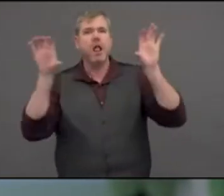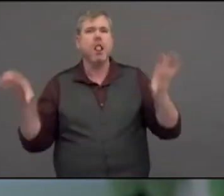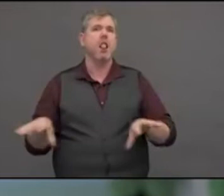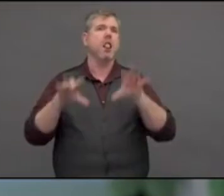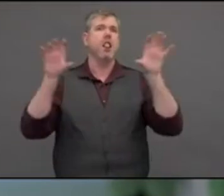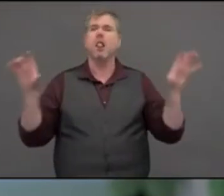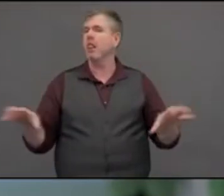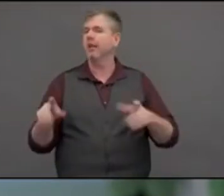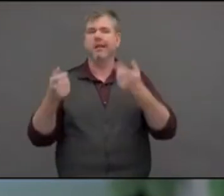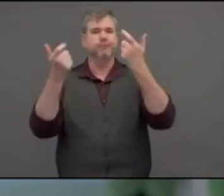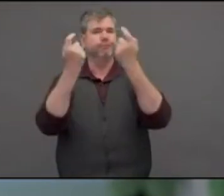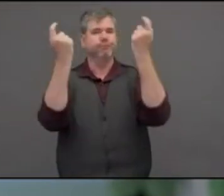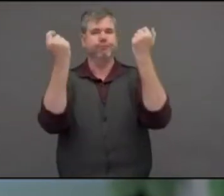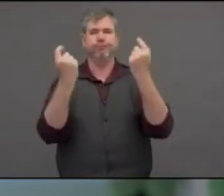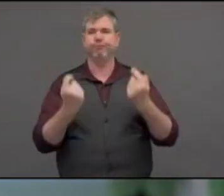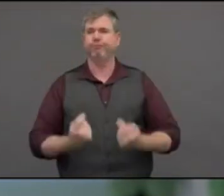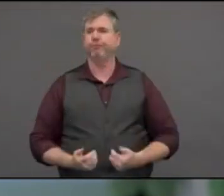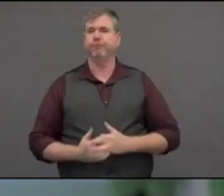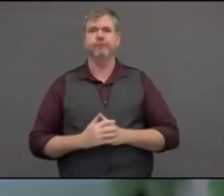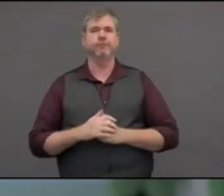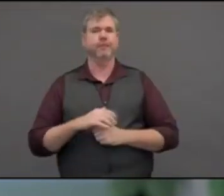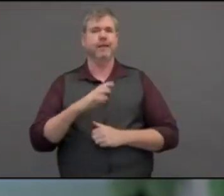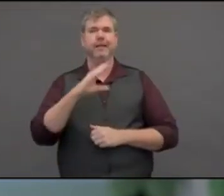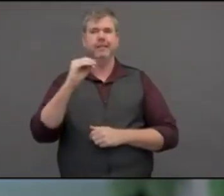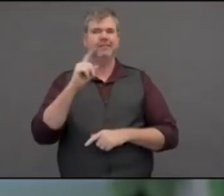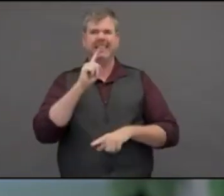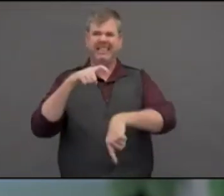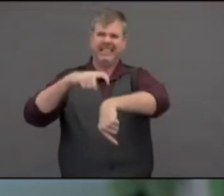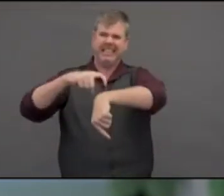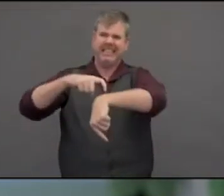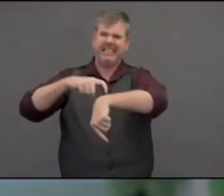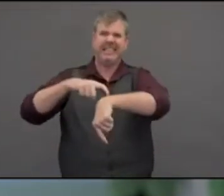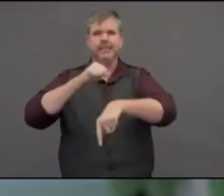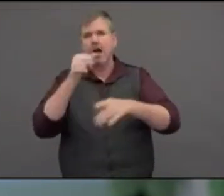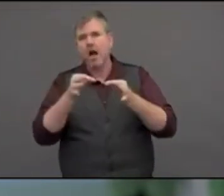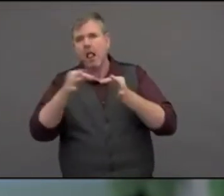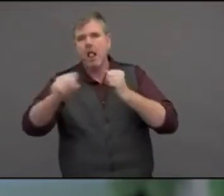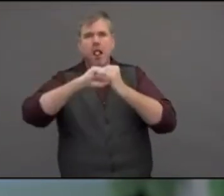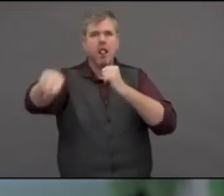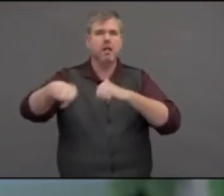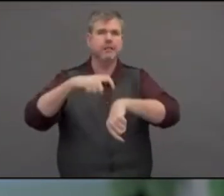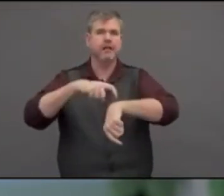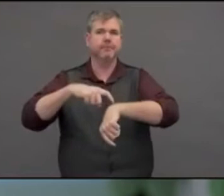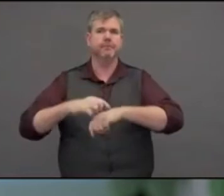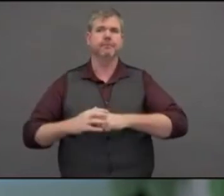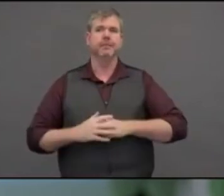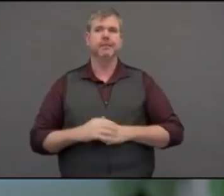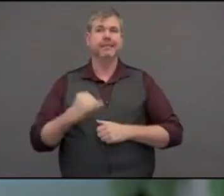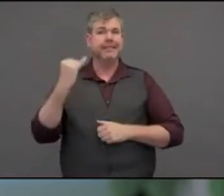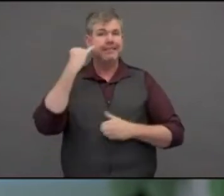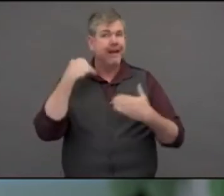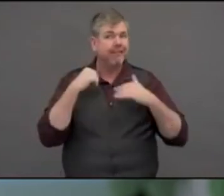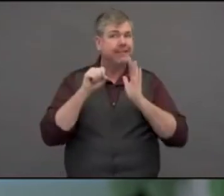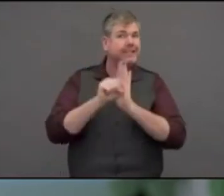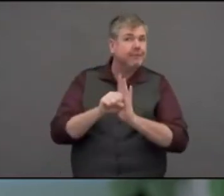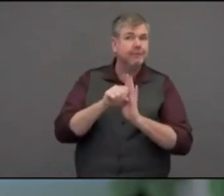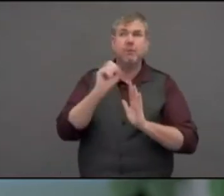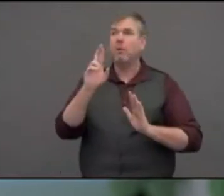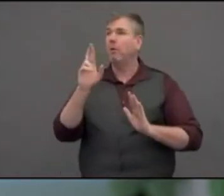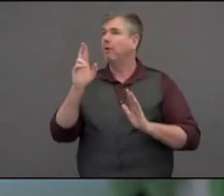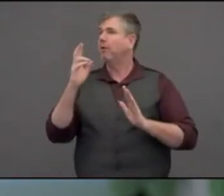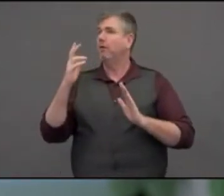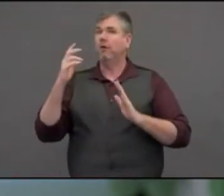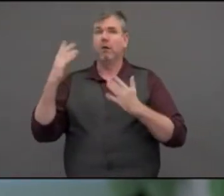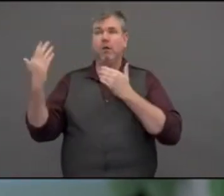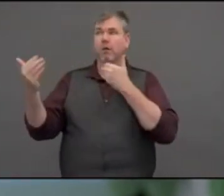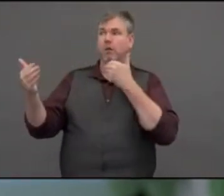timely. So if you're symptomatic or a close contact or referred for testing specifically by the public health department,